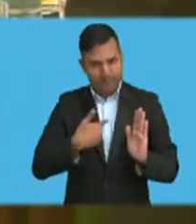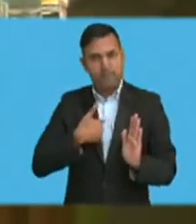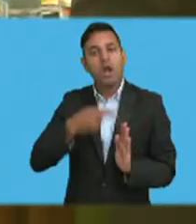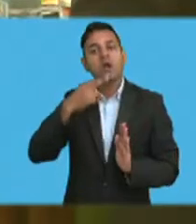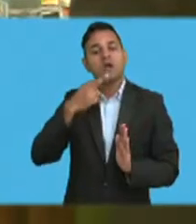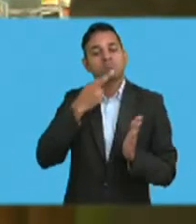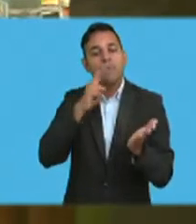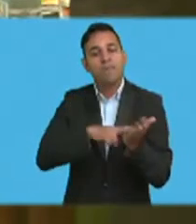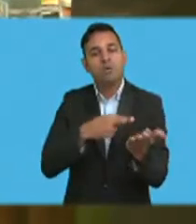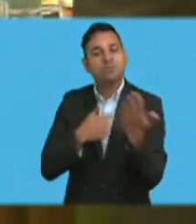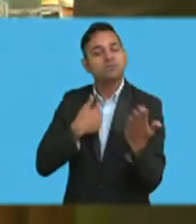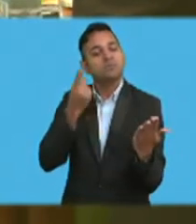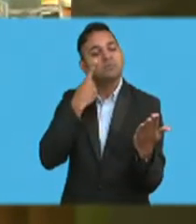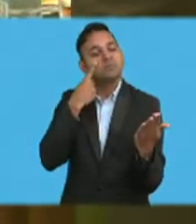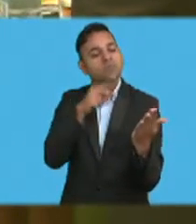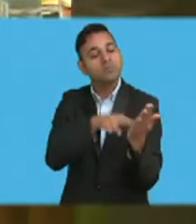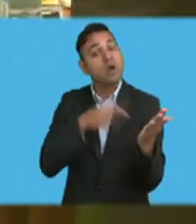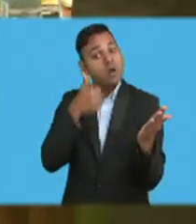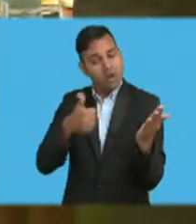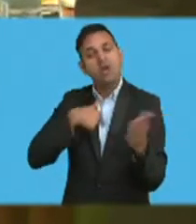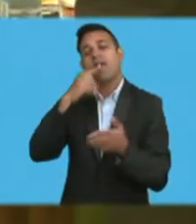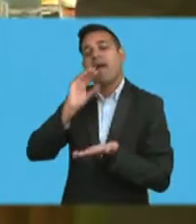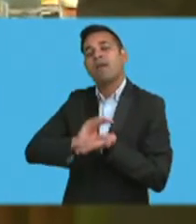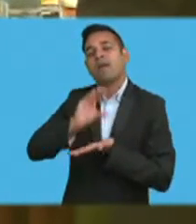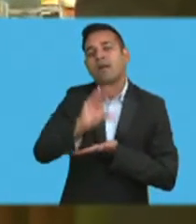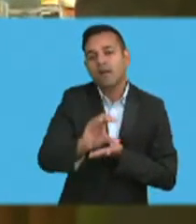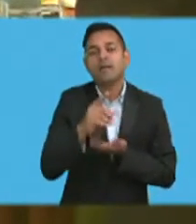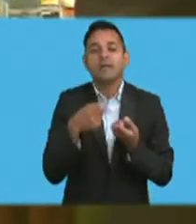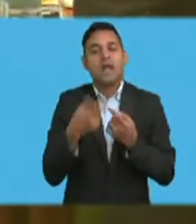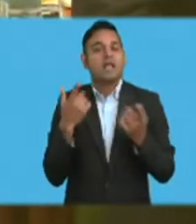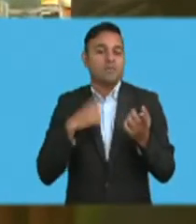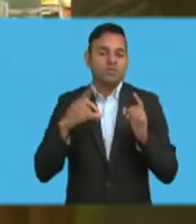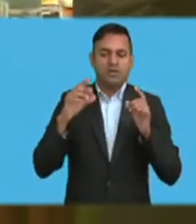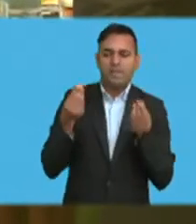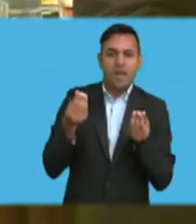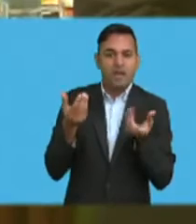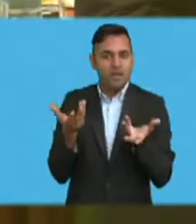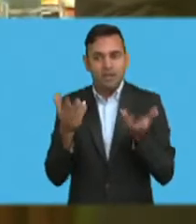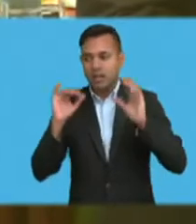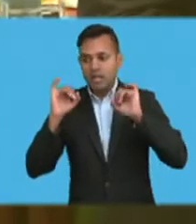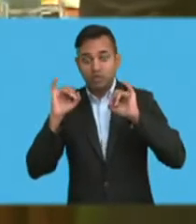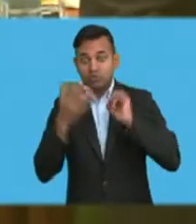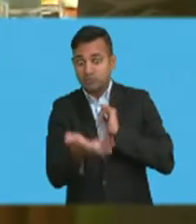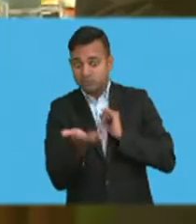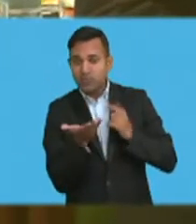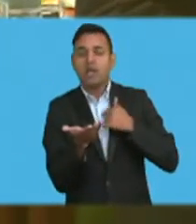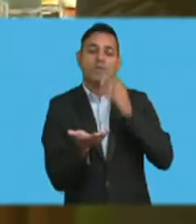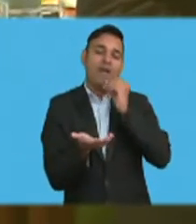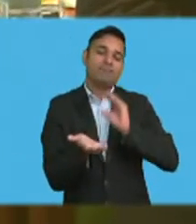cash flow issues, we have provided grants earlier on for them to start the work. We have also